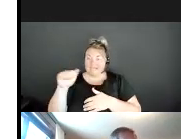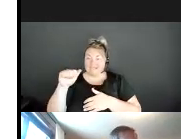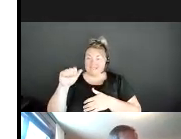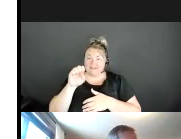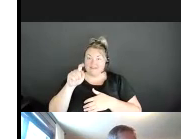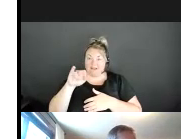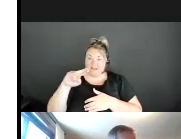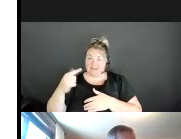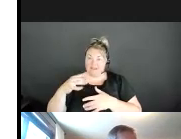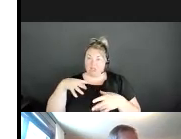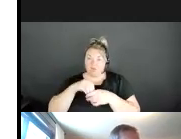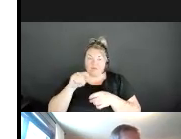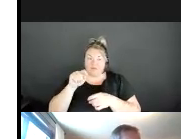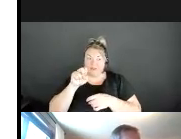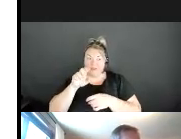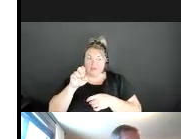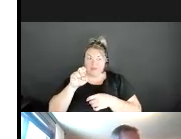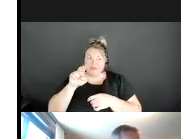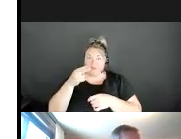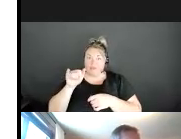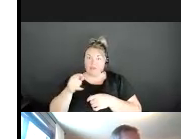including telehealth, in accordance with Part